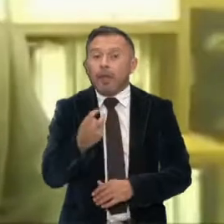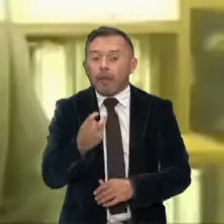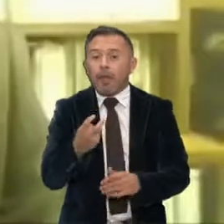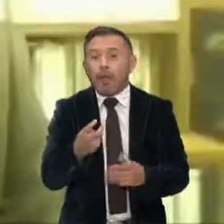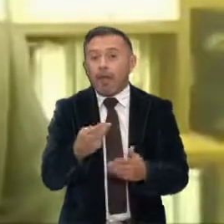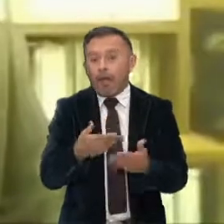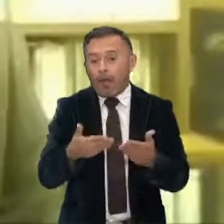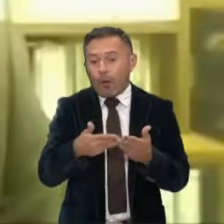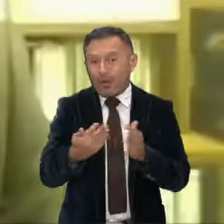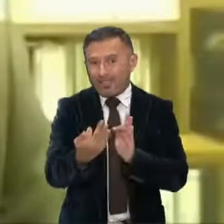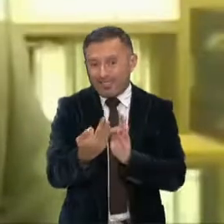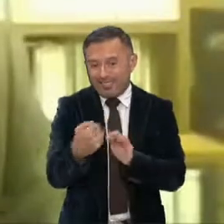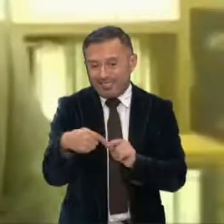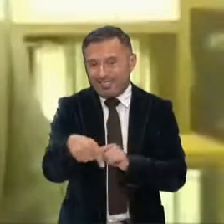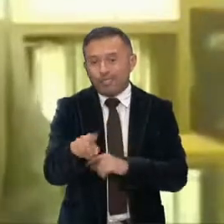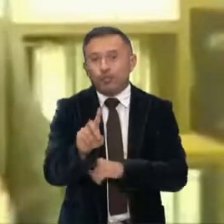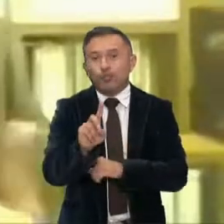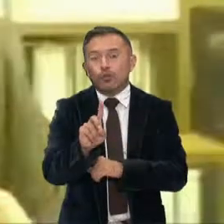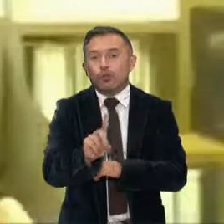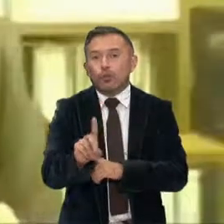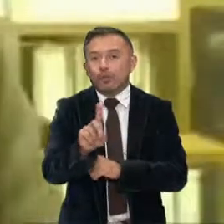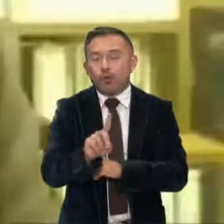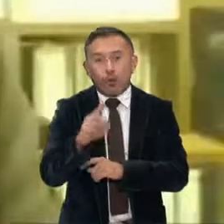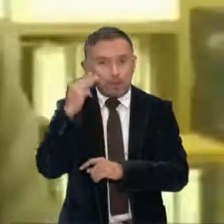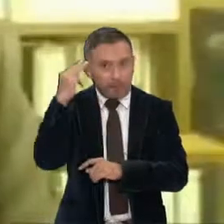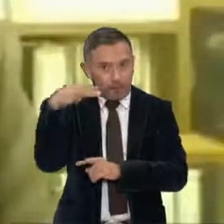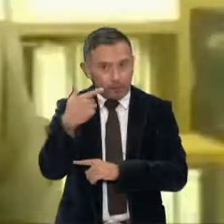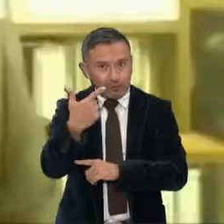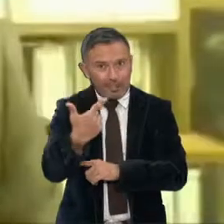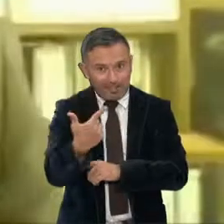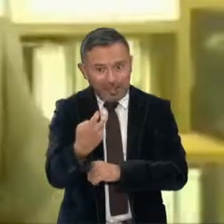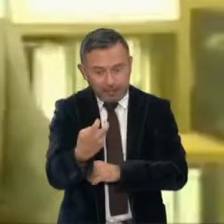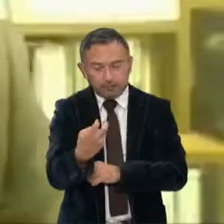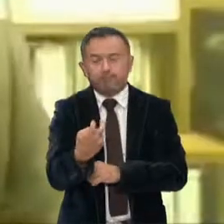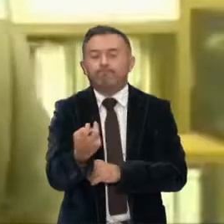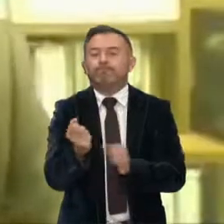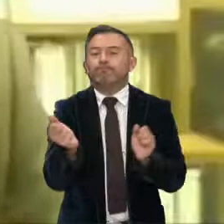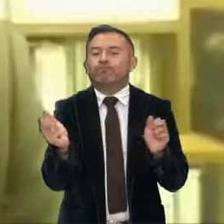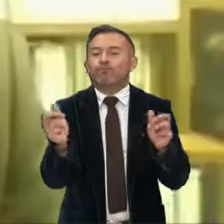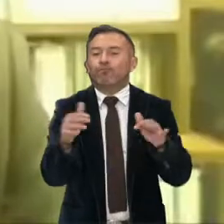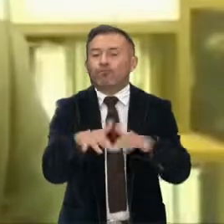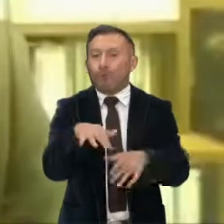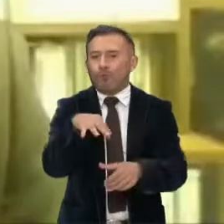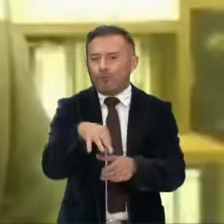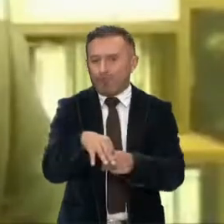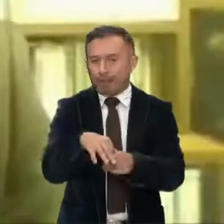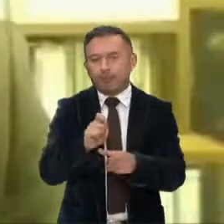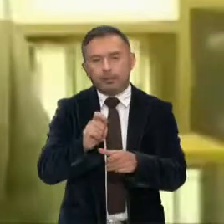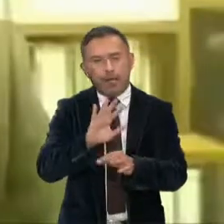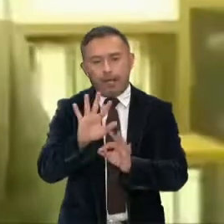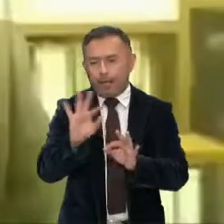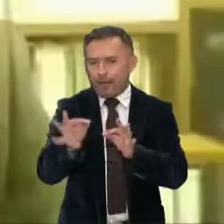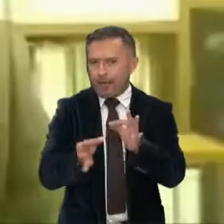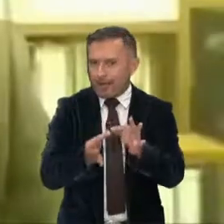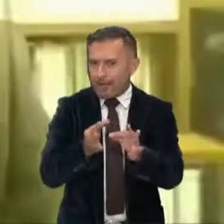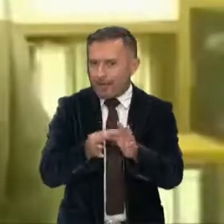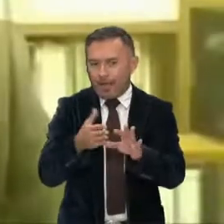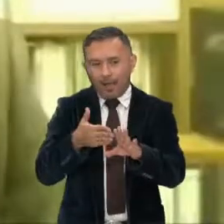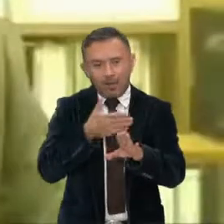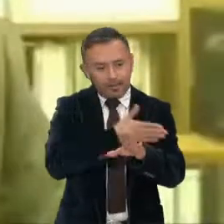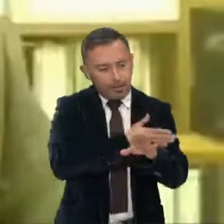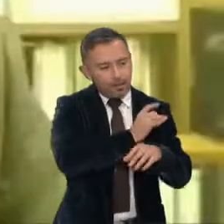scenario, we are going to vote on March 7th, completing or closing